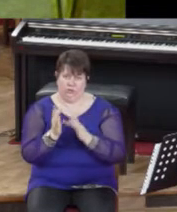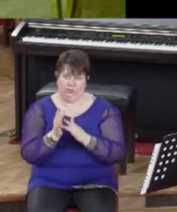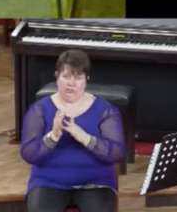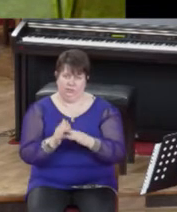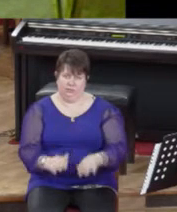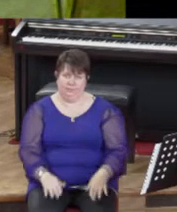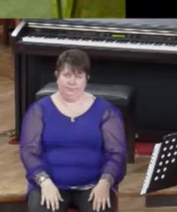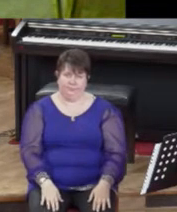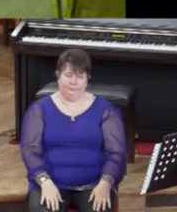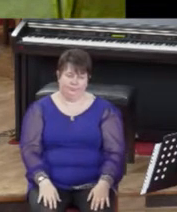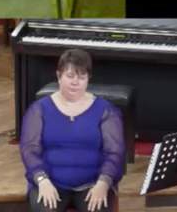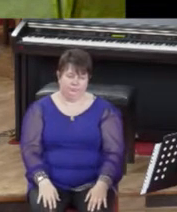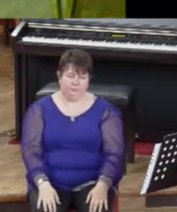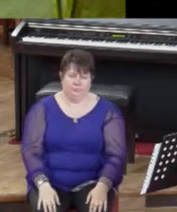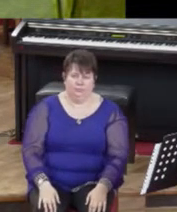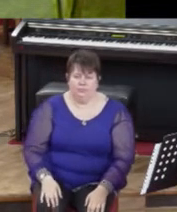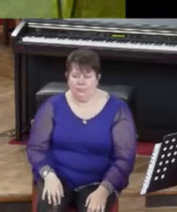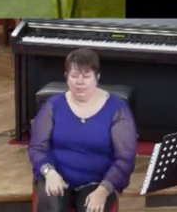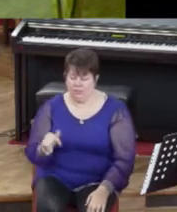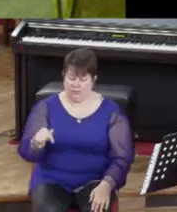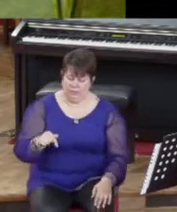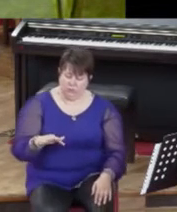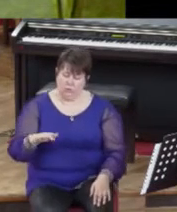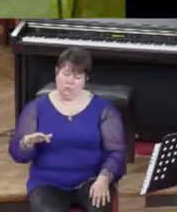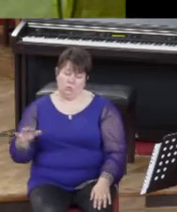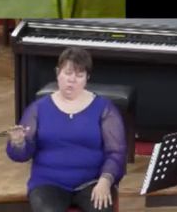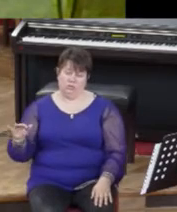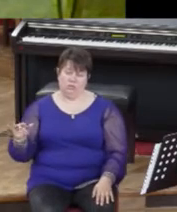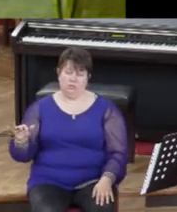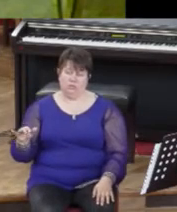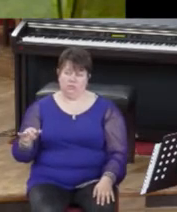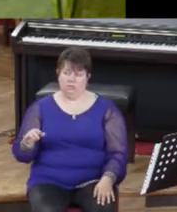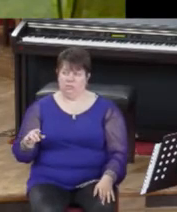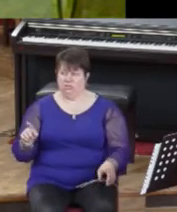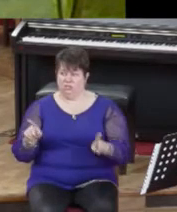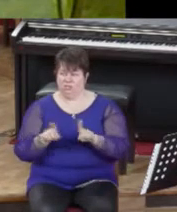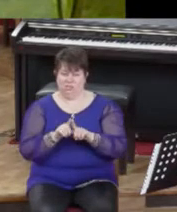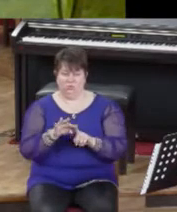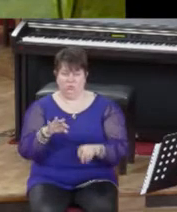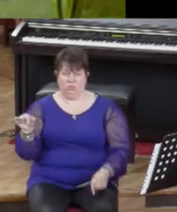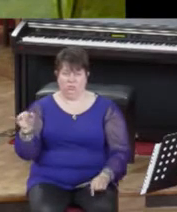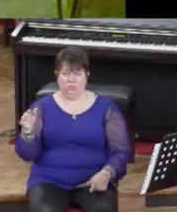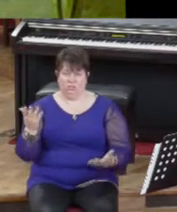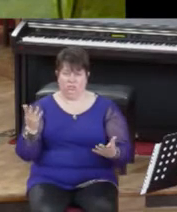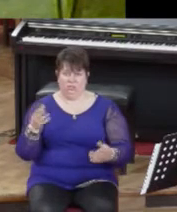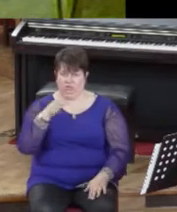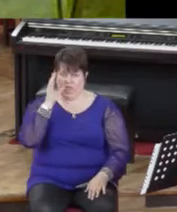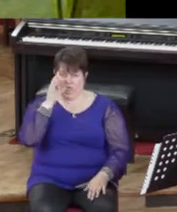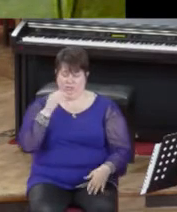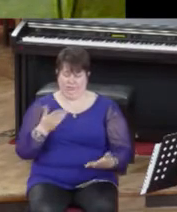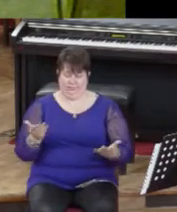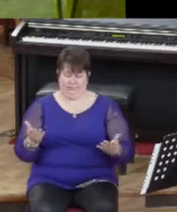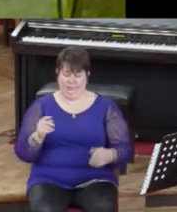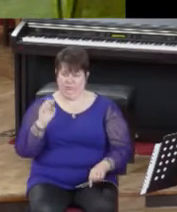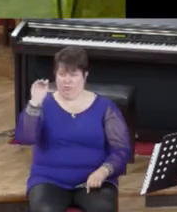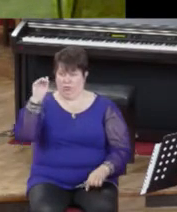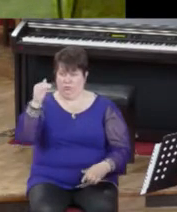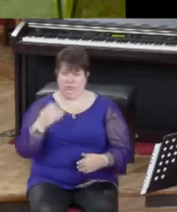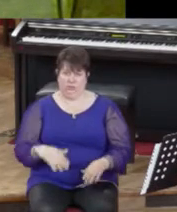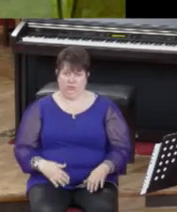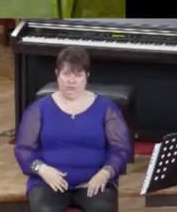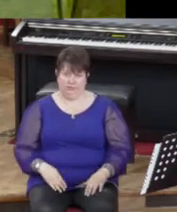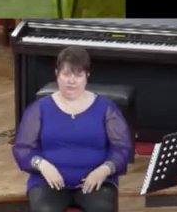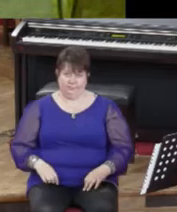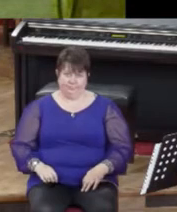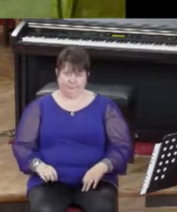some water. This water is no different to any other water that I've been drinking this morning or that you will drink